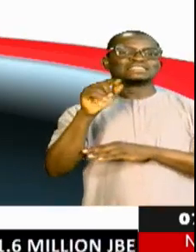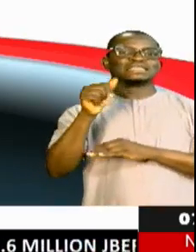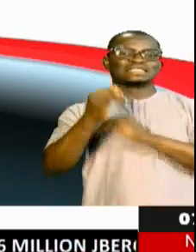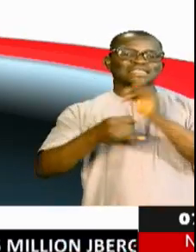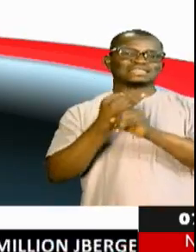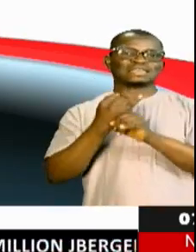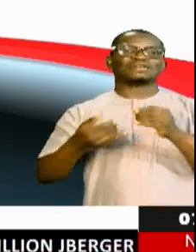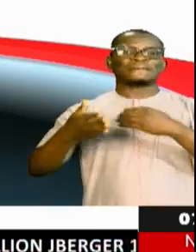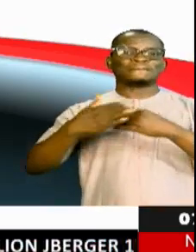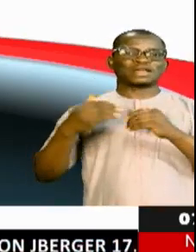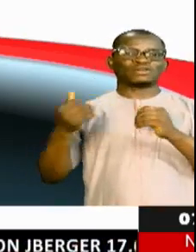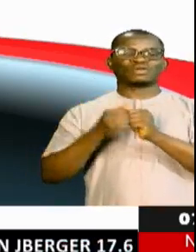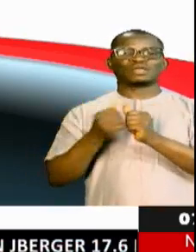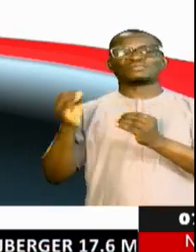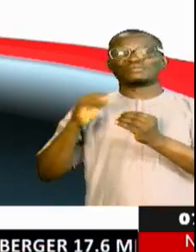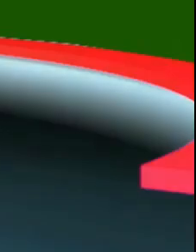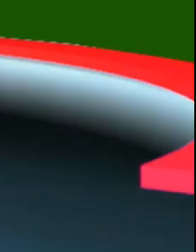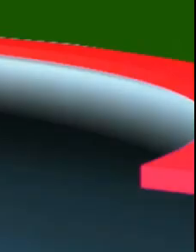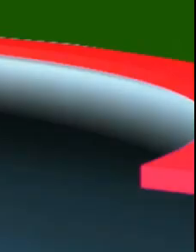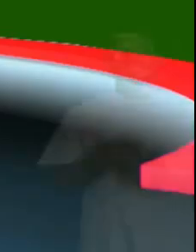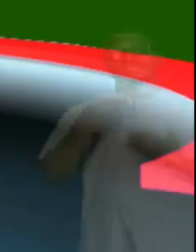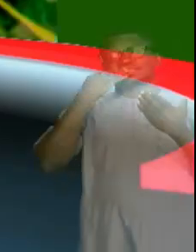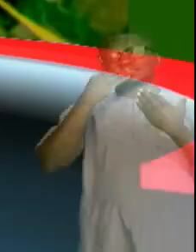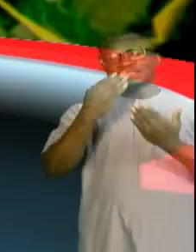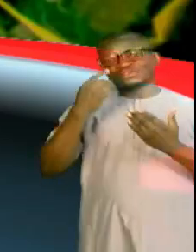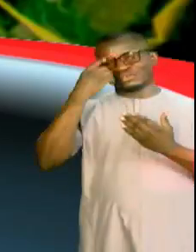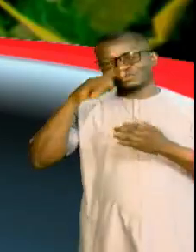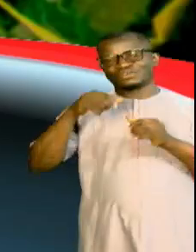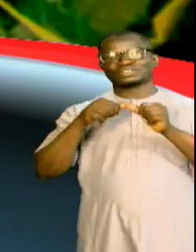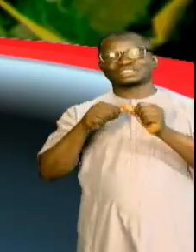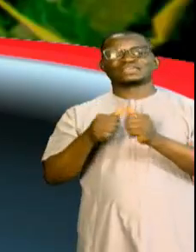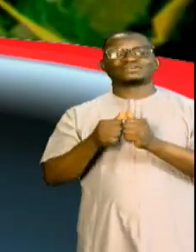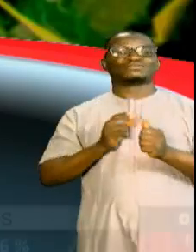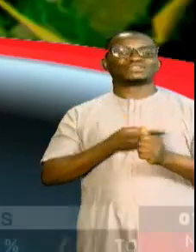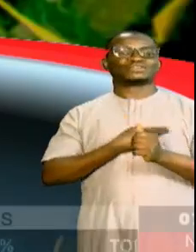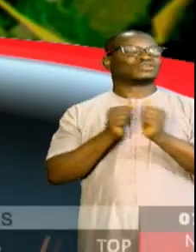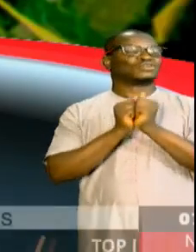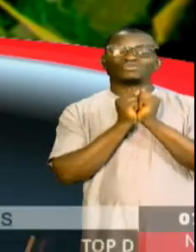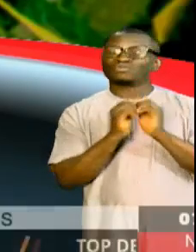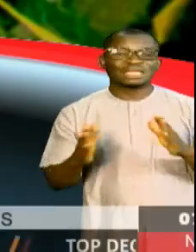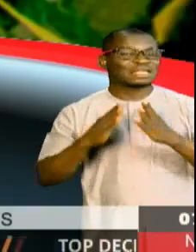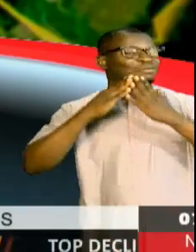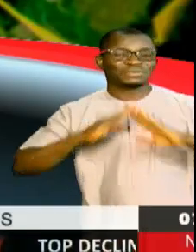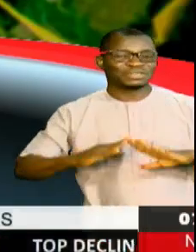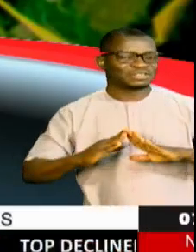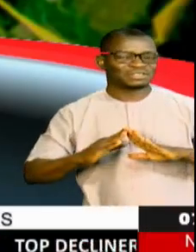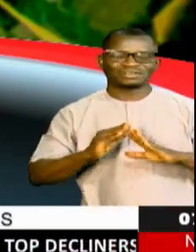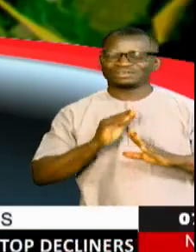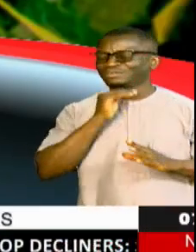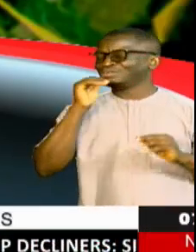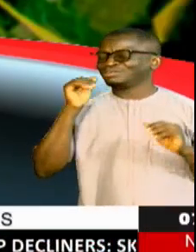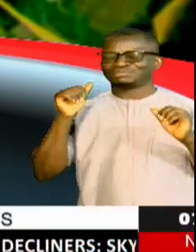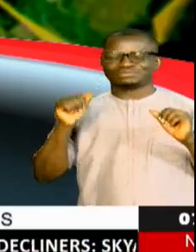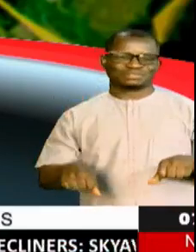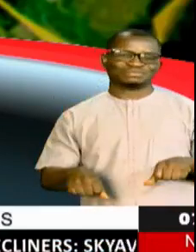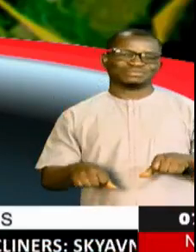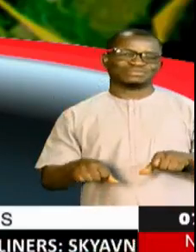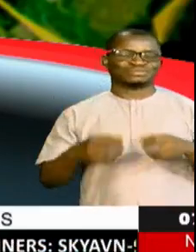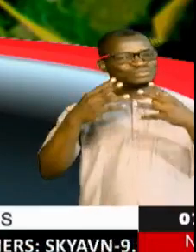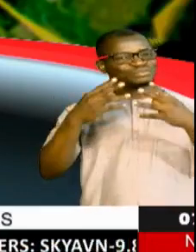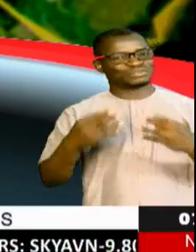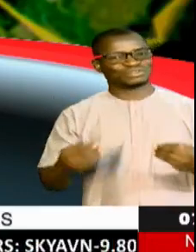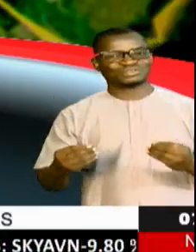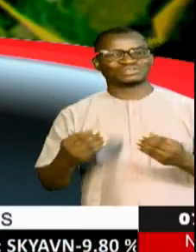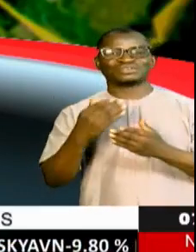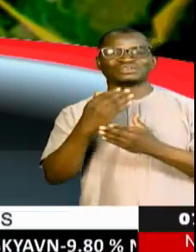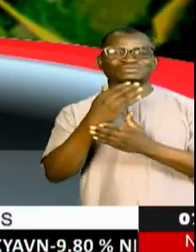be back with more reports. Please stay with us. Thank you for staying with us. Without peace, it will be impossible to amicably resolve the